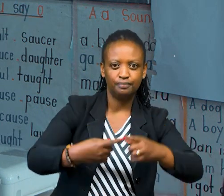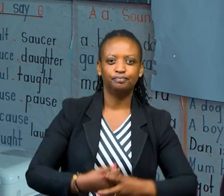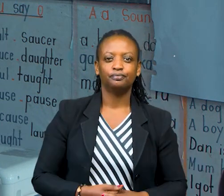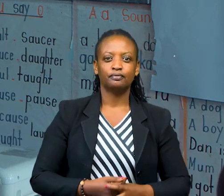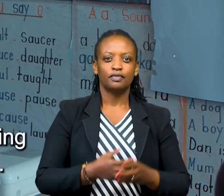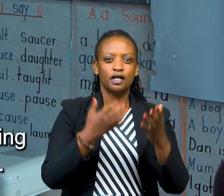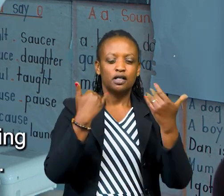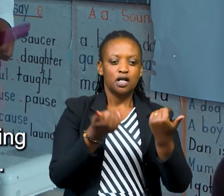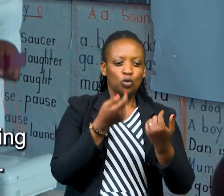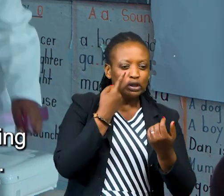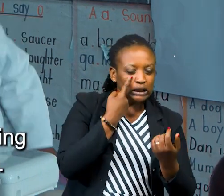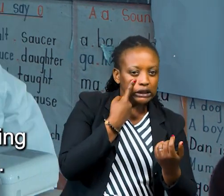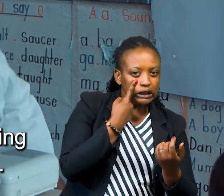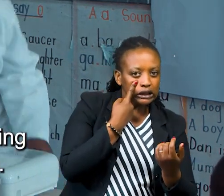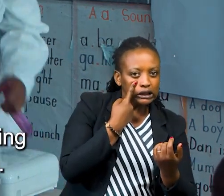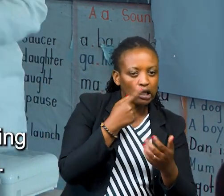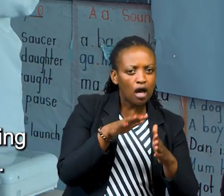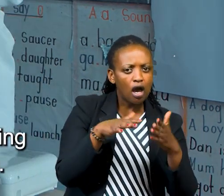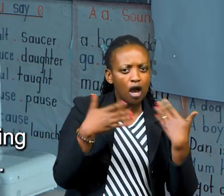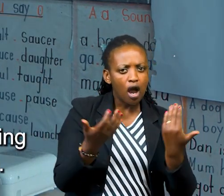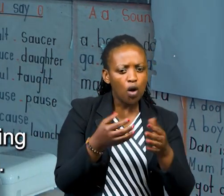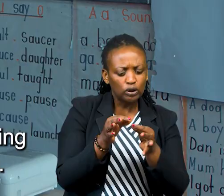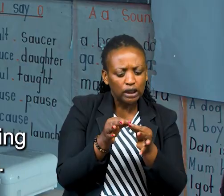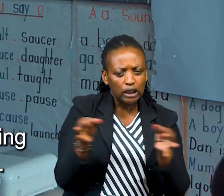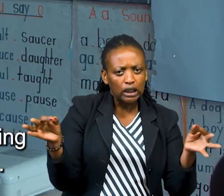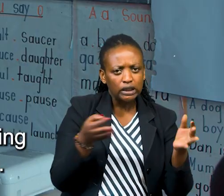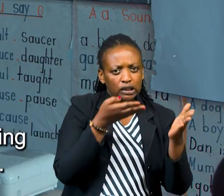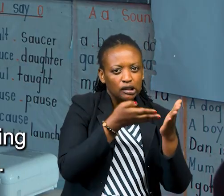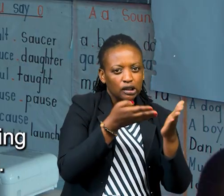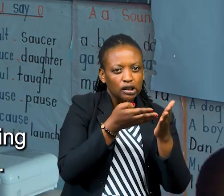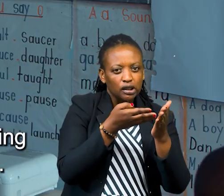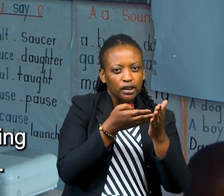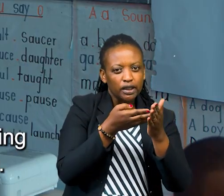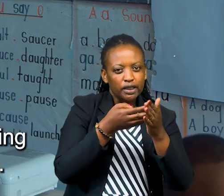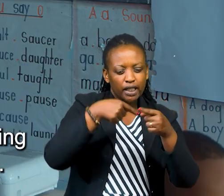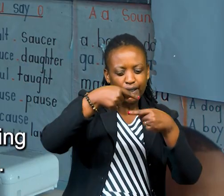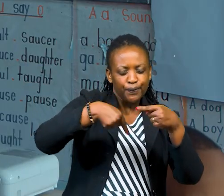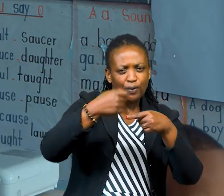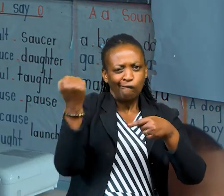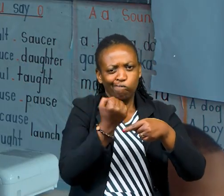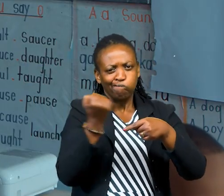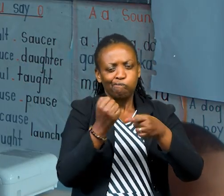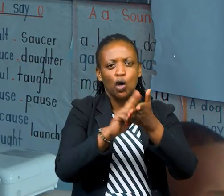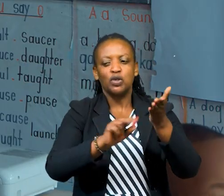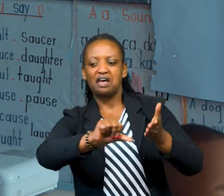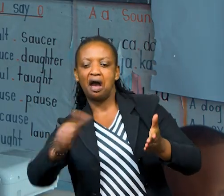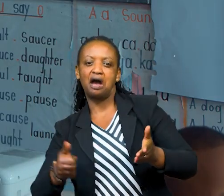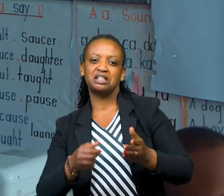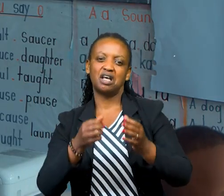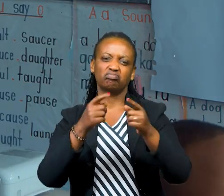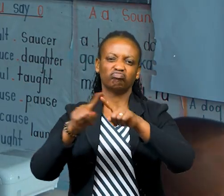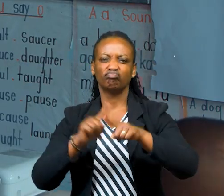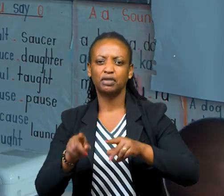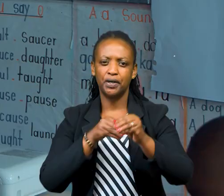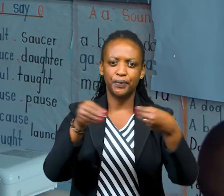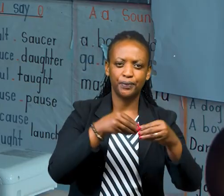continue. So we are going to find out the length of these strings. Then later we use other